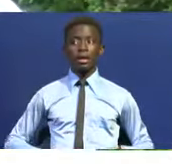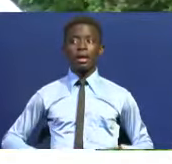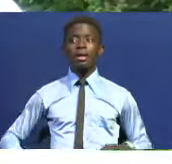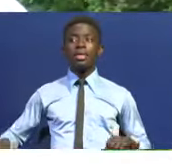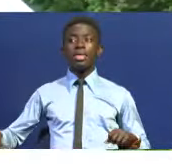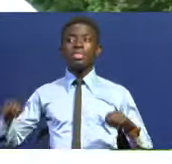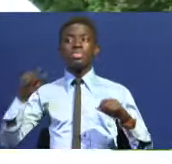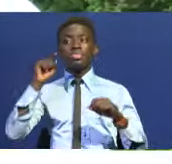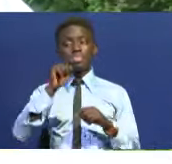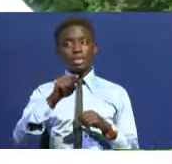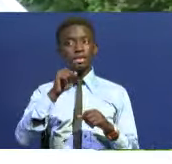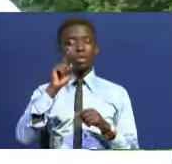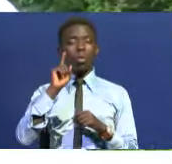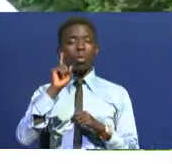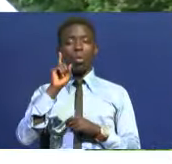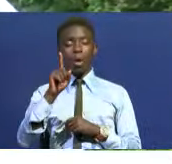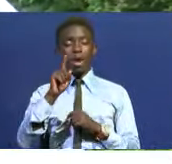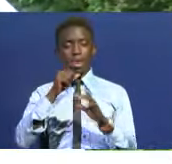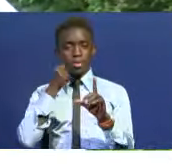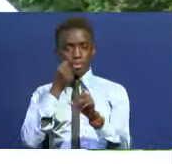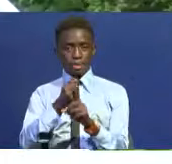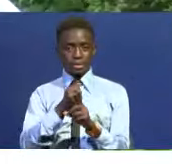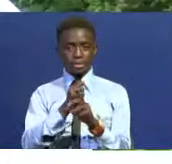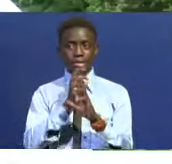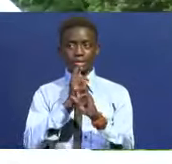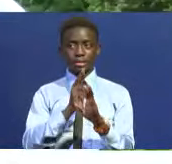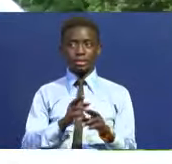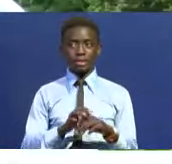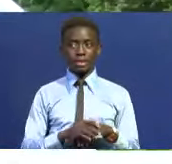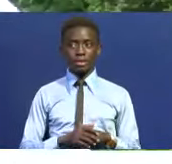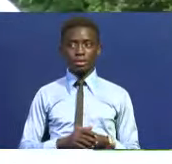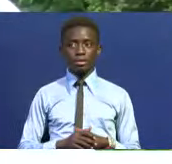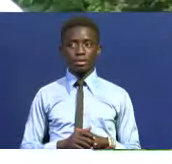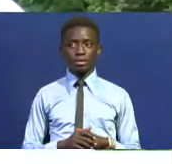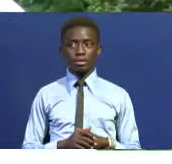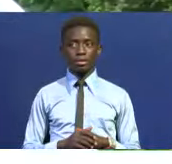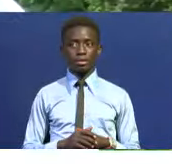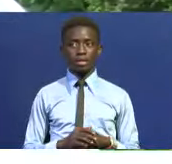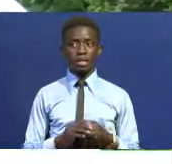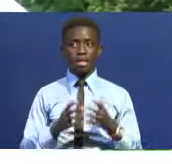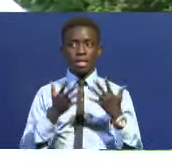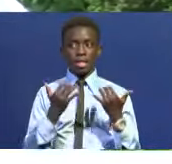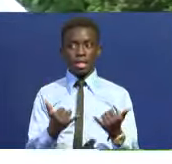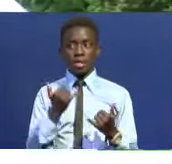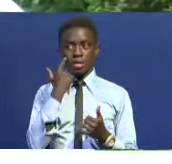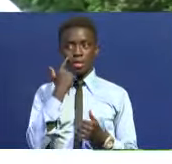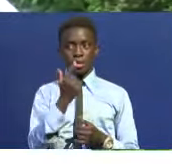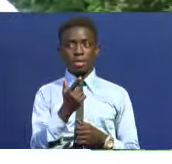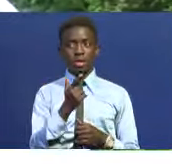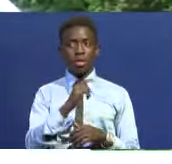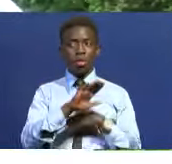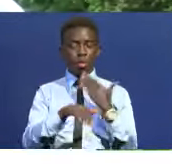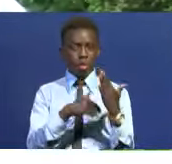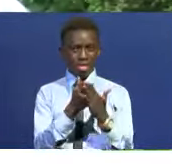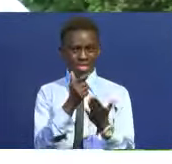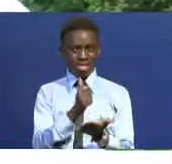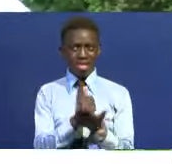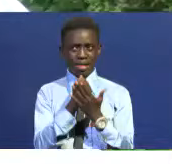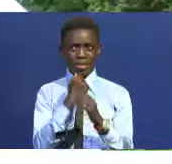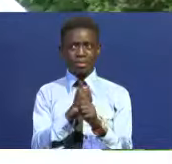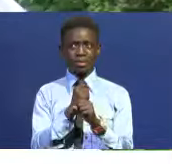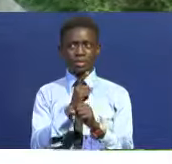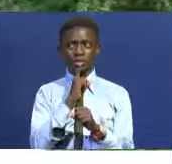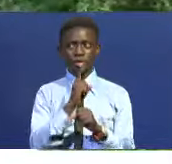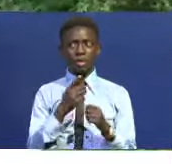and the results of a well coordinated plan by Her Excellency to make sure that our